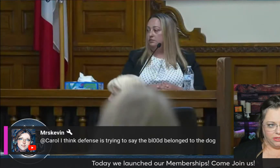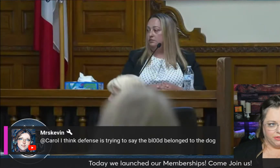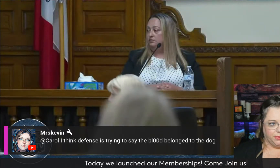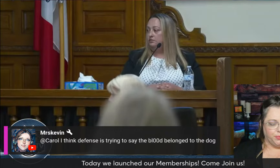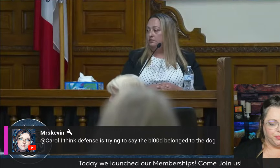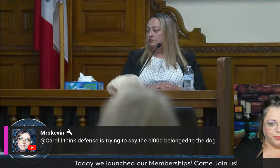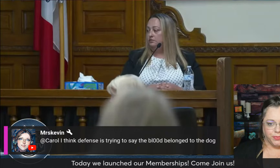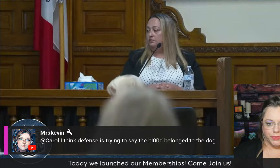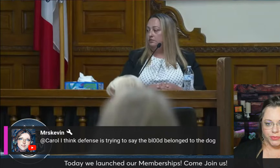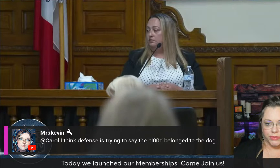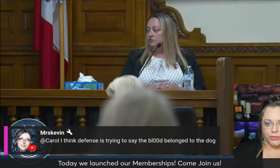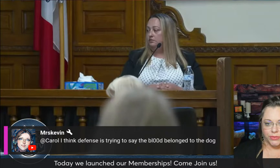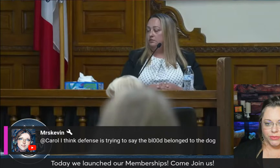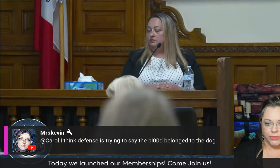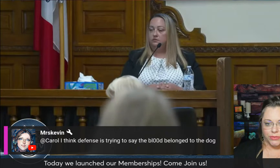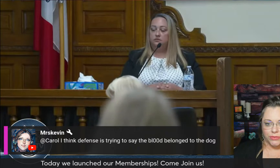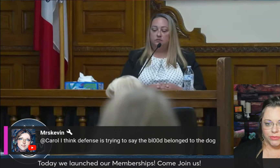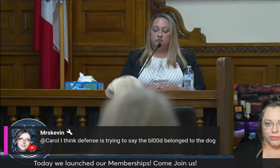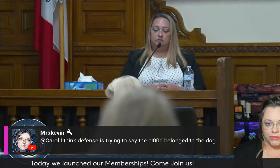Oh.